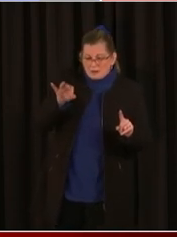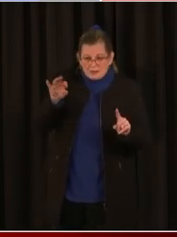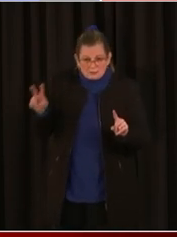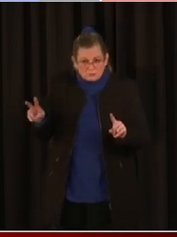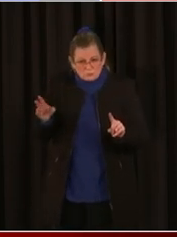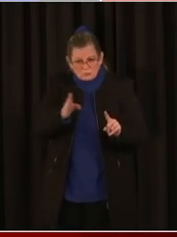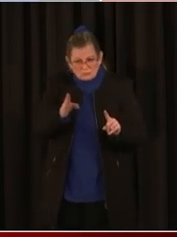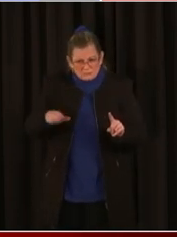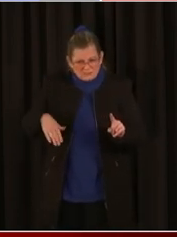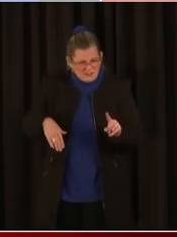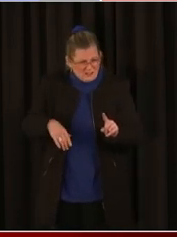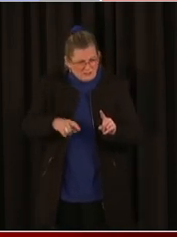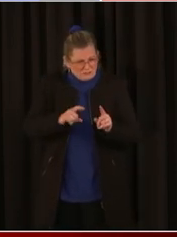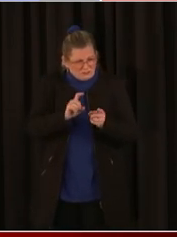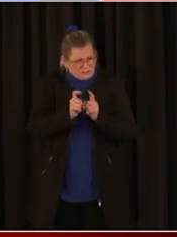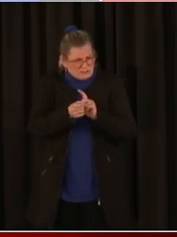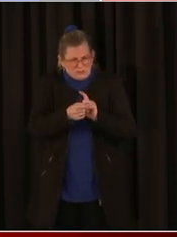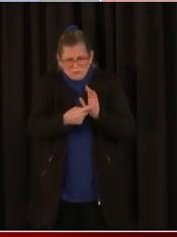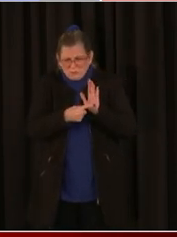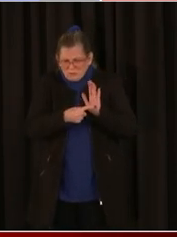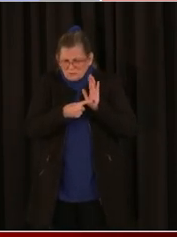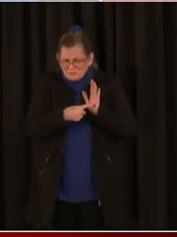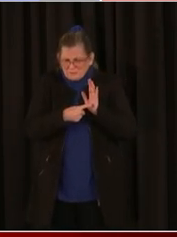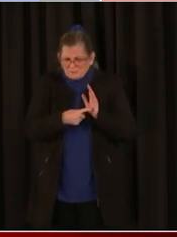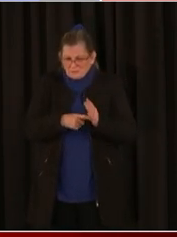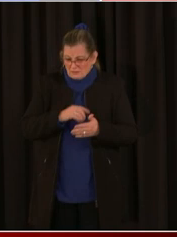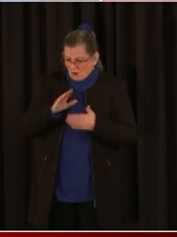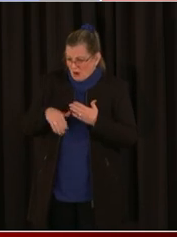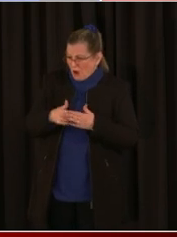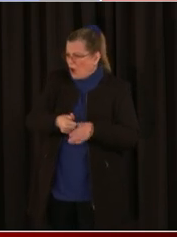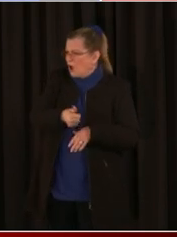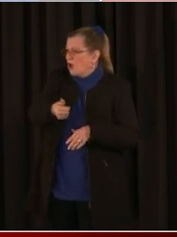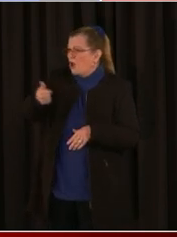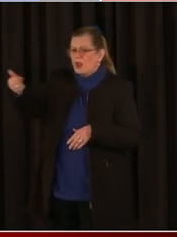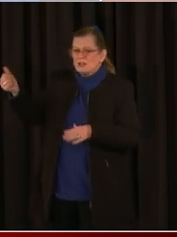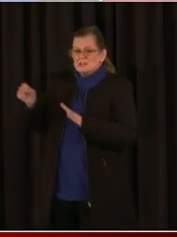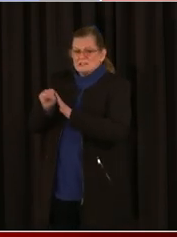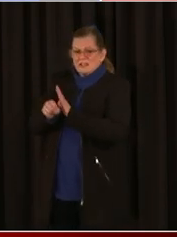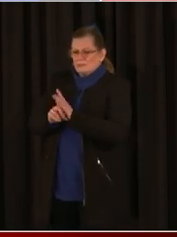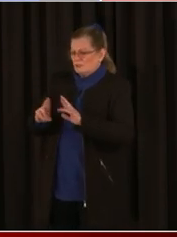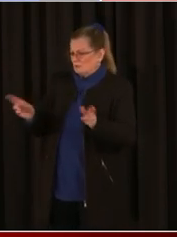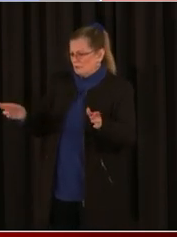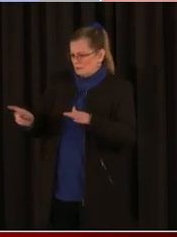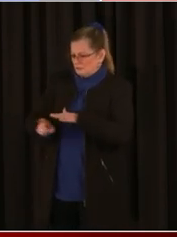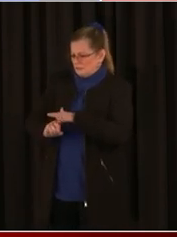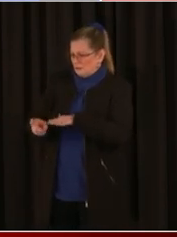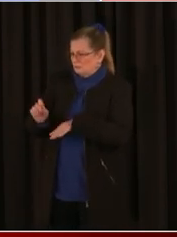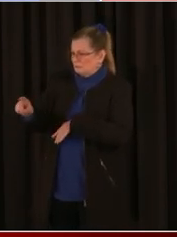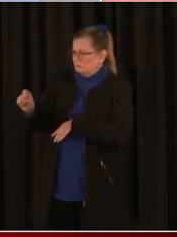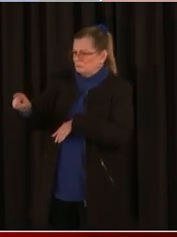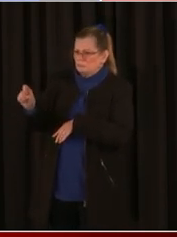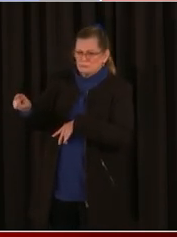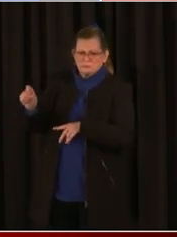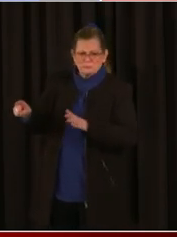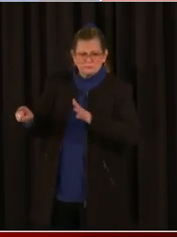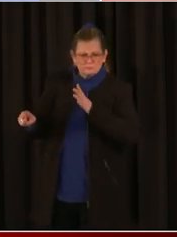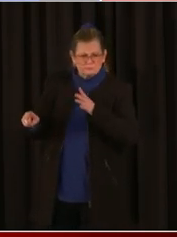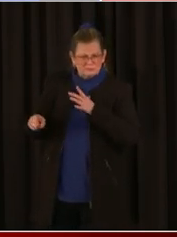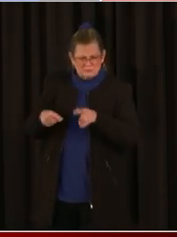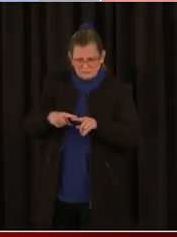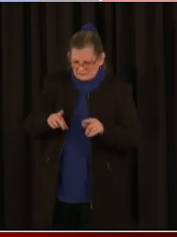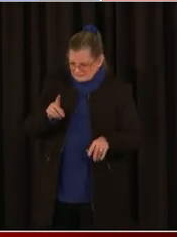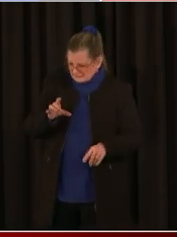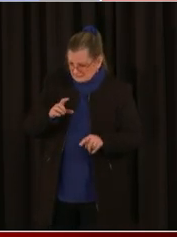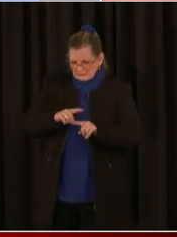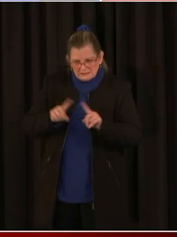1992. And here we are. This is an example of where, they're not thinking of us when they put the fence around the Capitol,